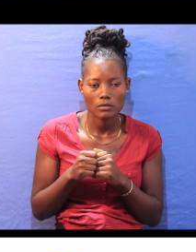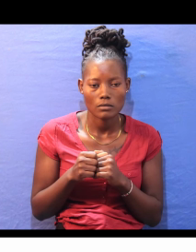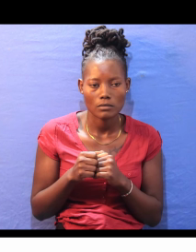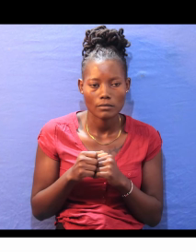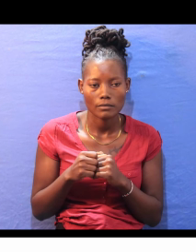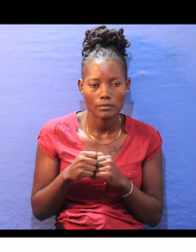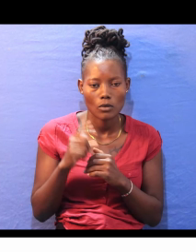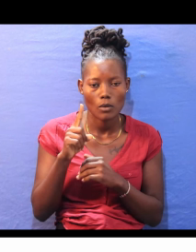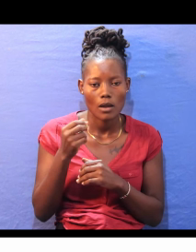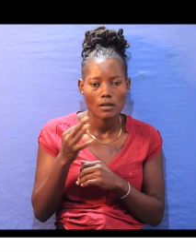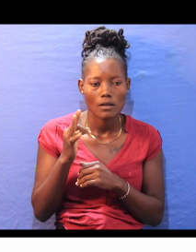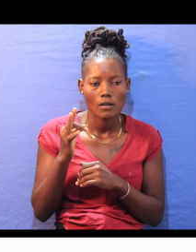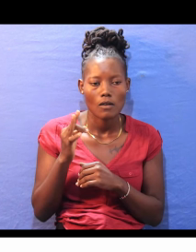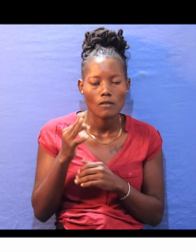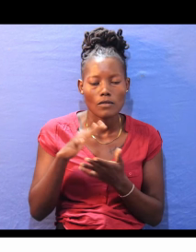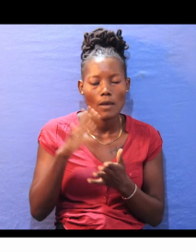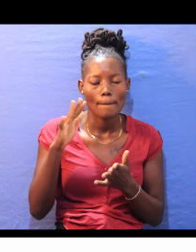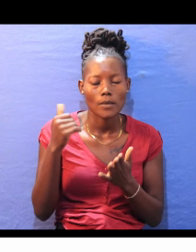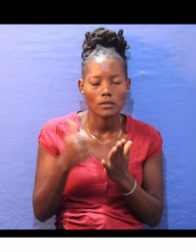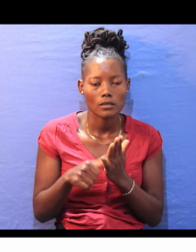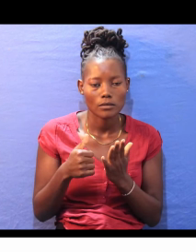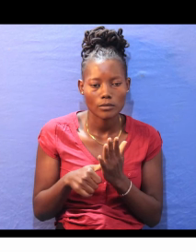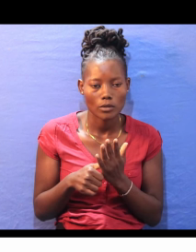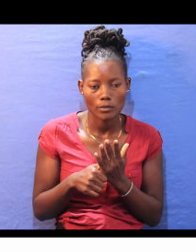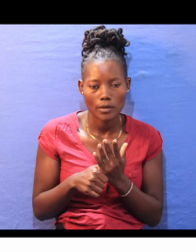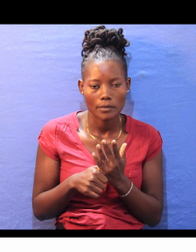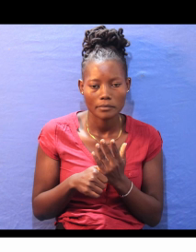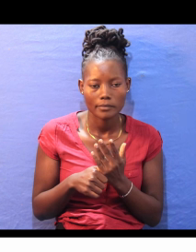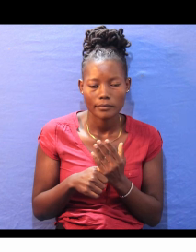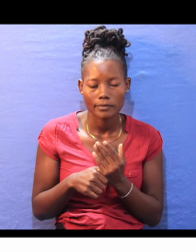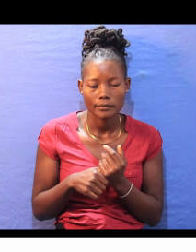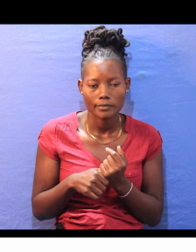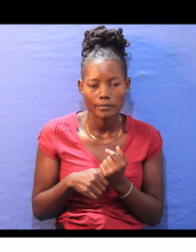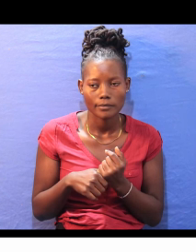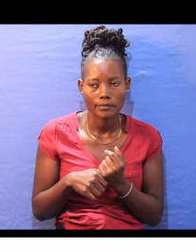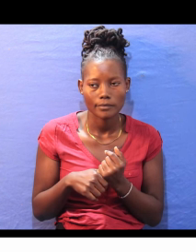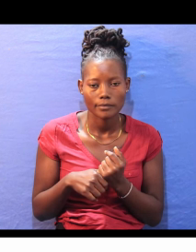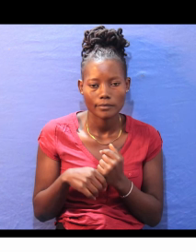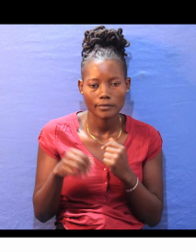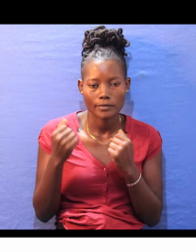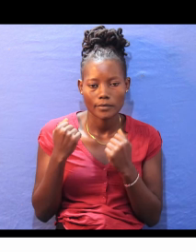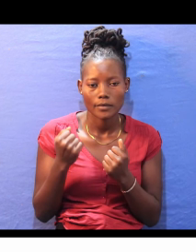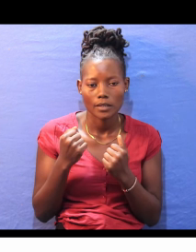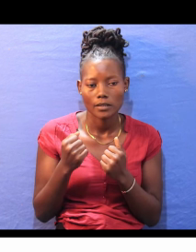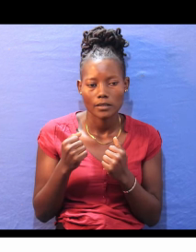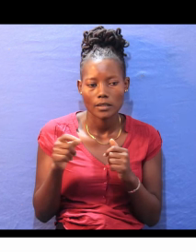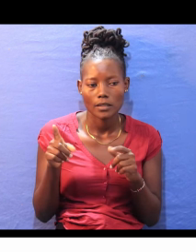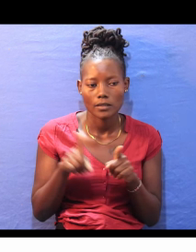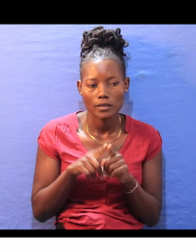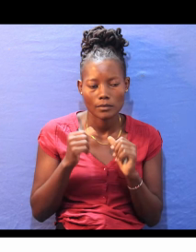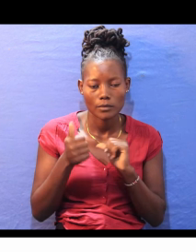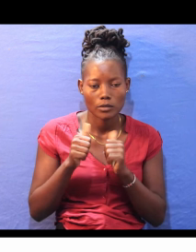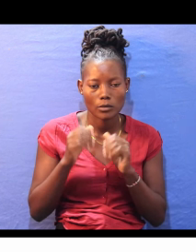One of the biggest mistakes I see in America is that strength coaches and sport